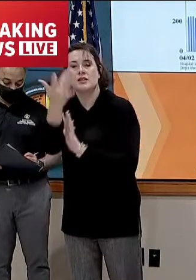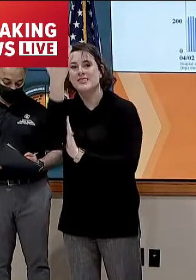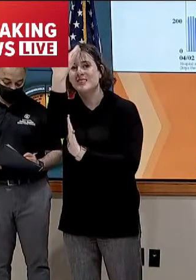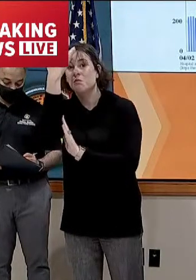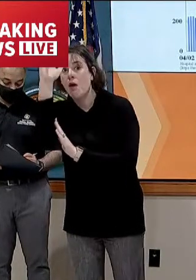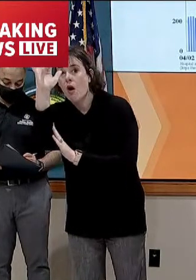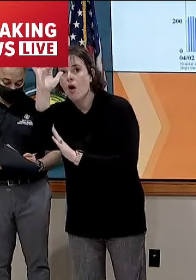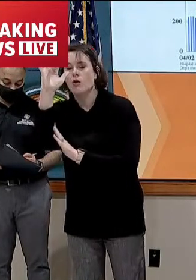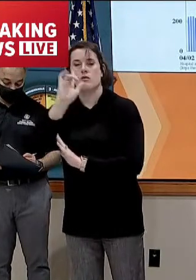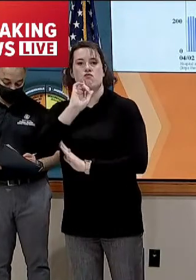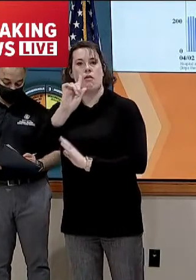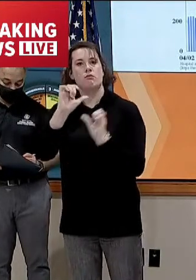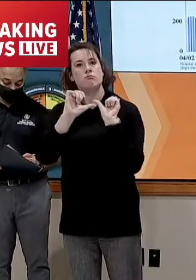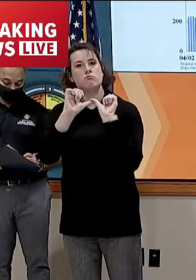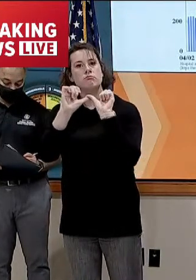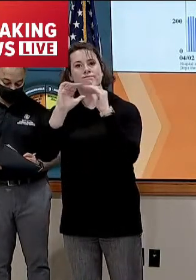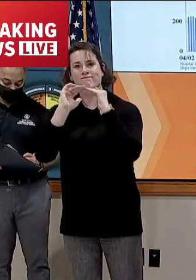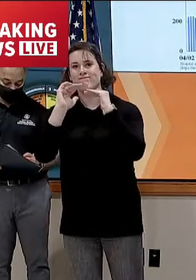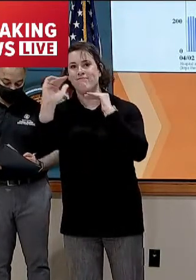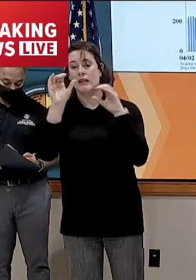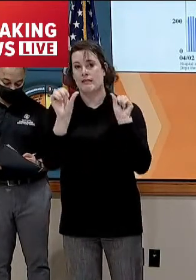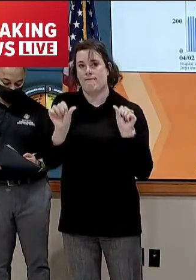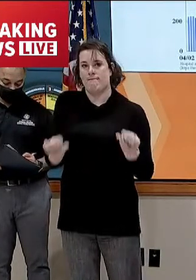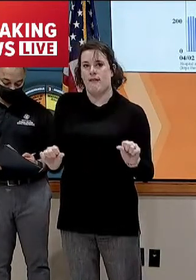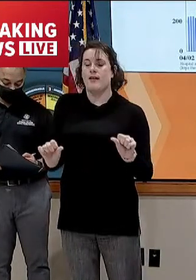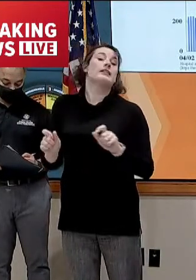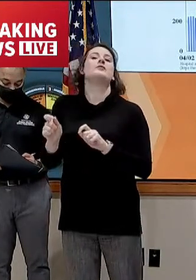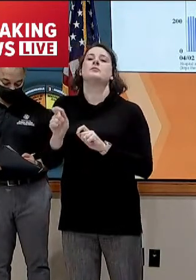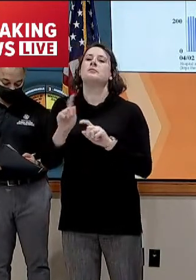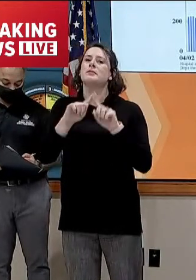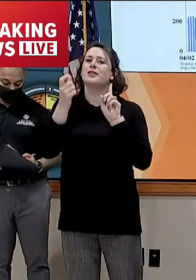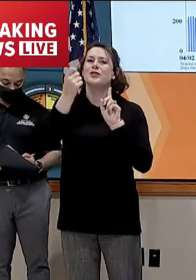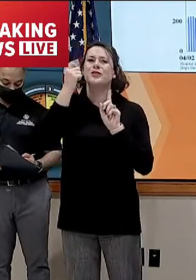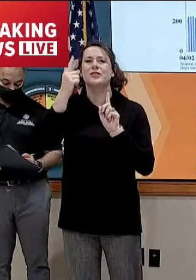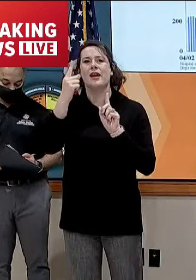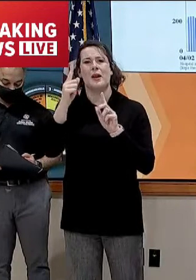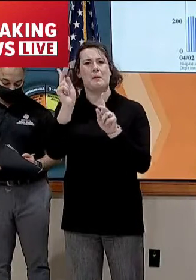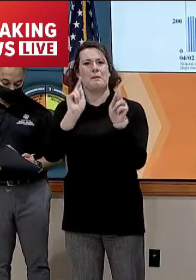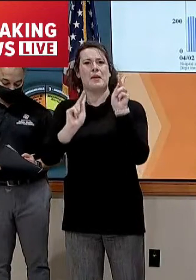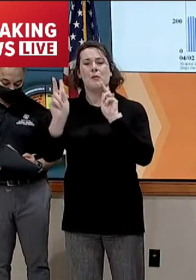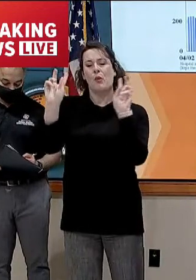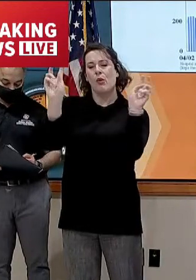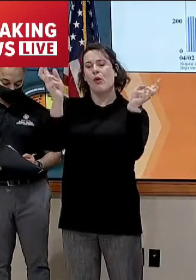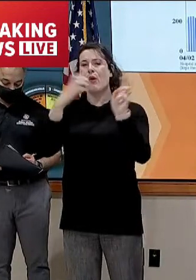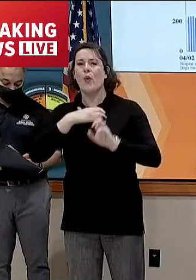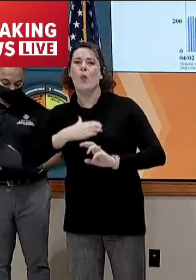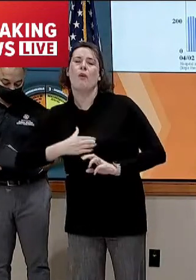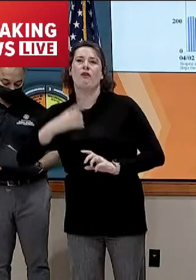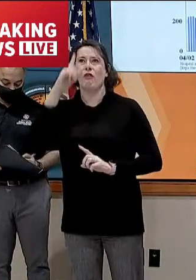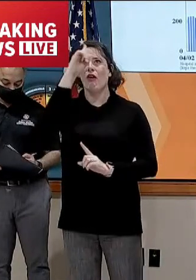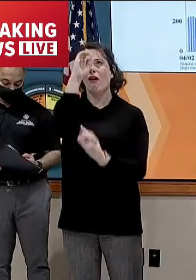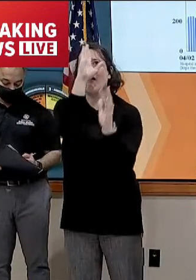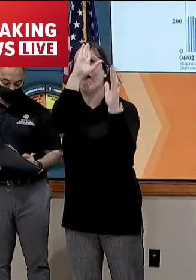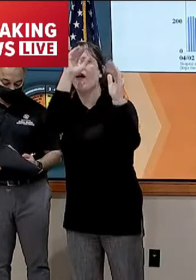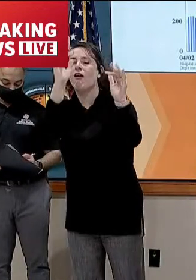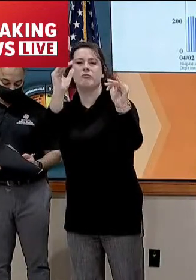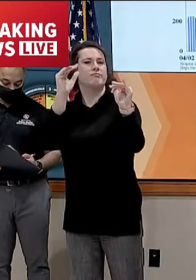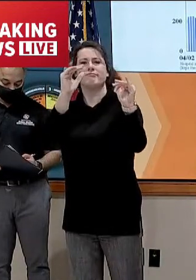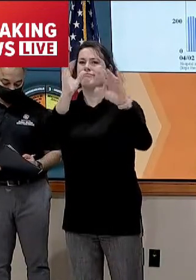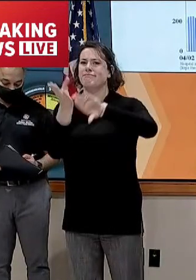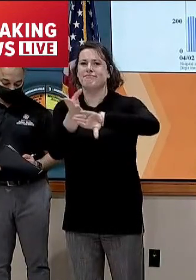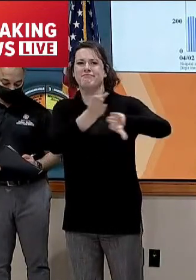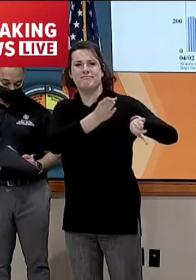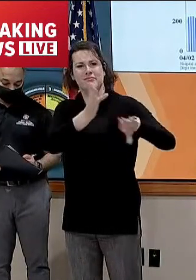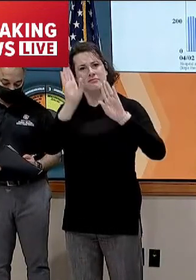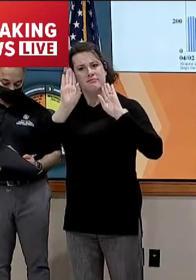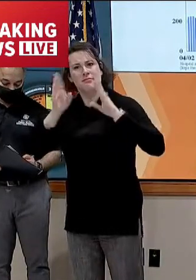smart and sustainable way instead of giving way to slogans and wishful thinking. To